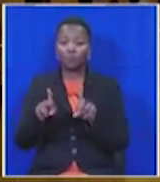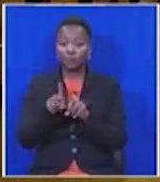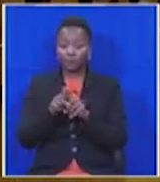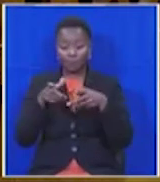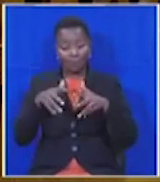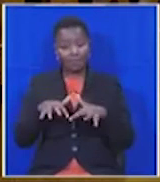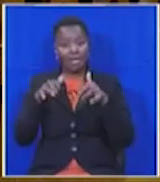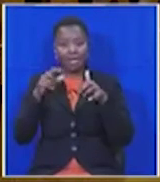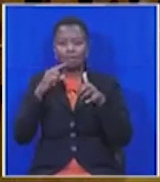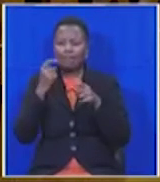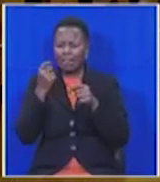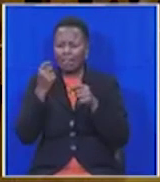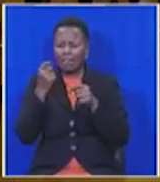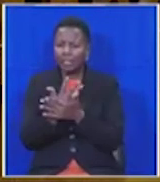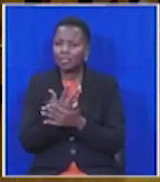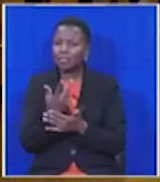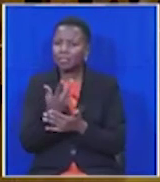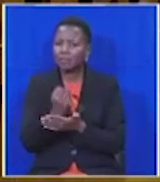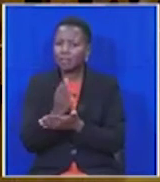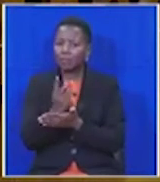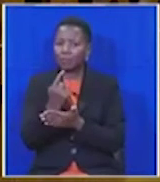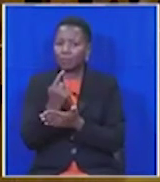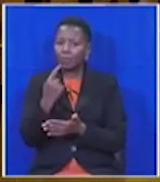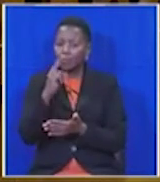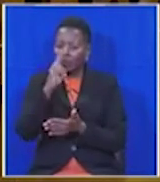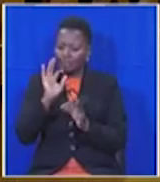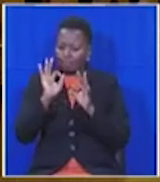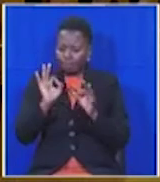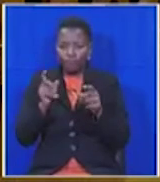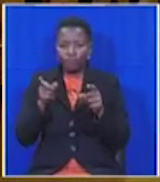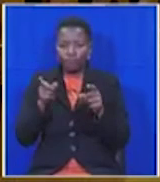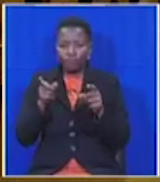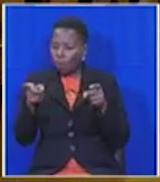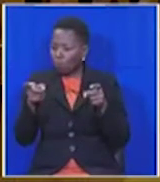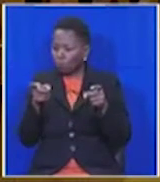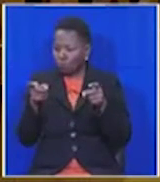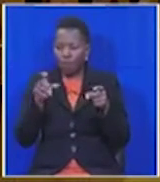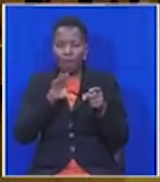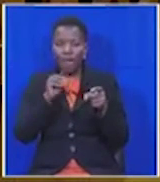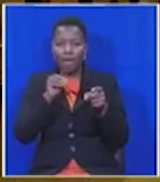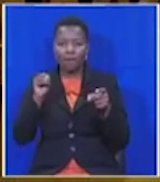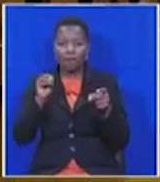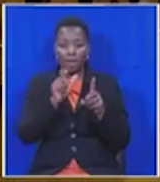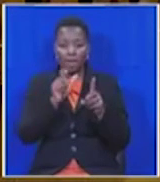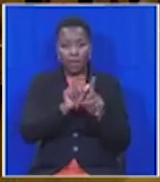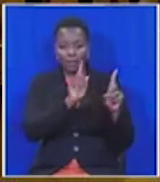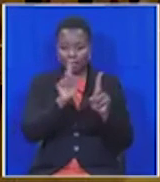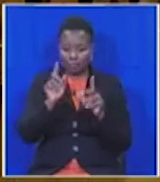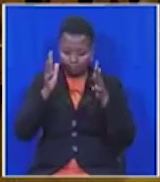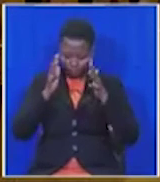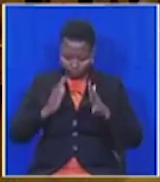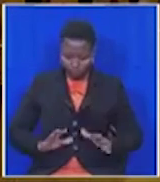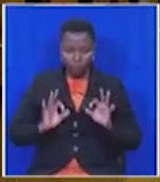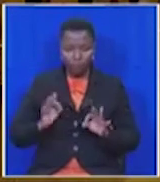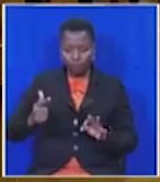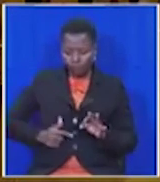been remiss in making sure that we have adequate controls so that people coming into Parliament are